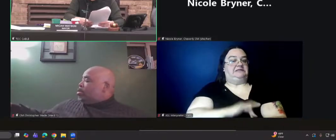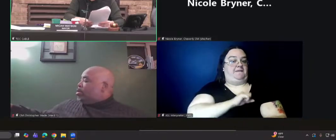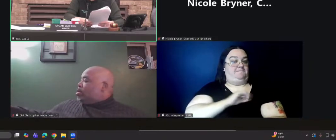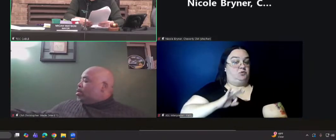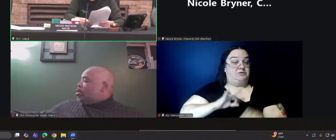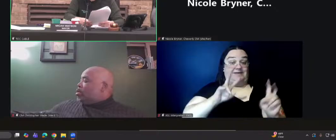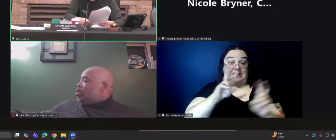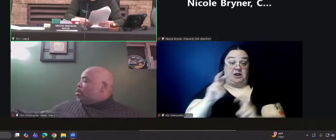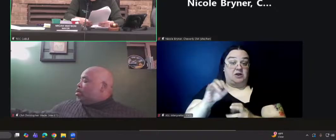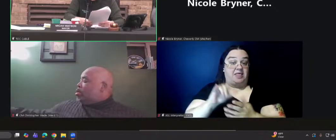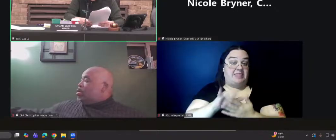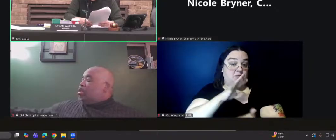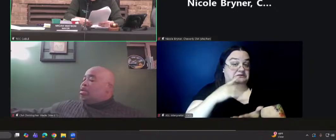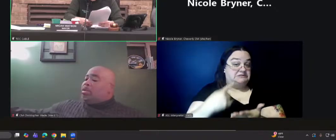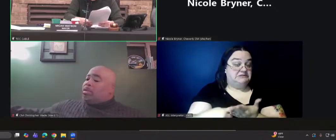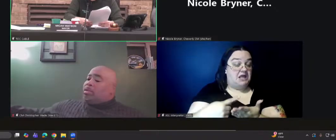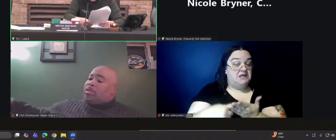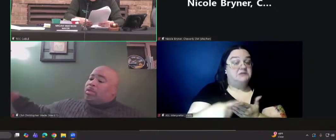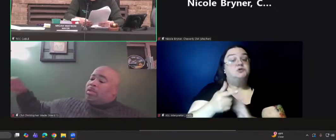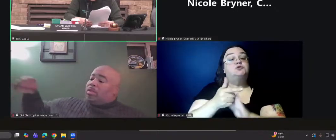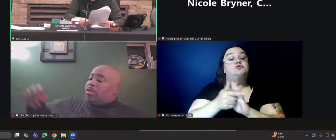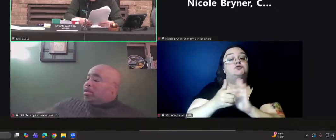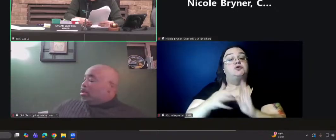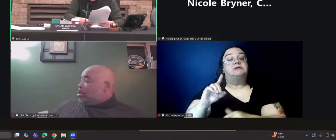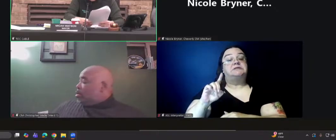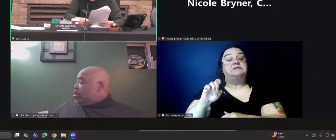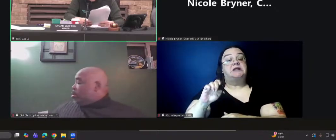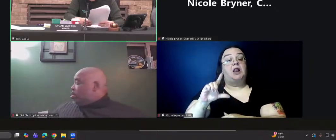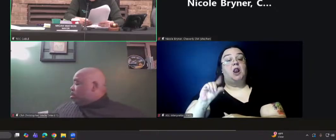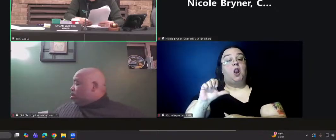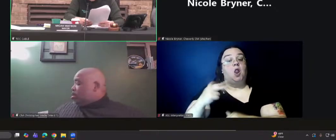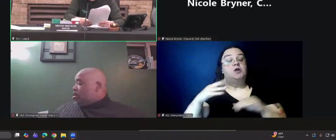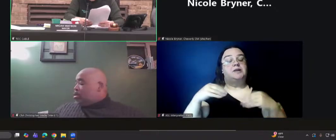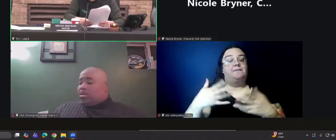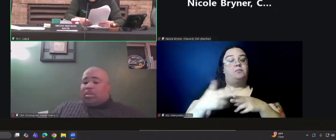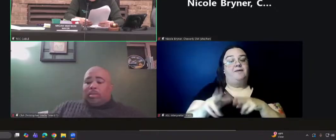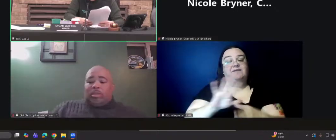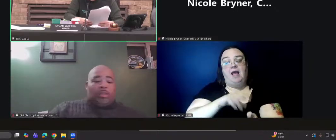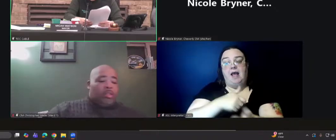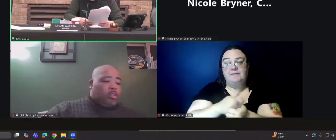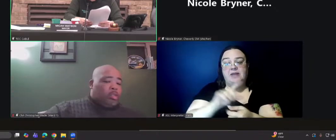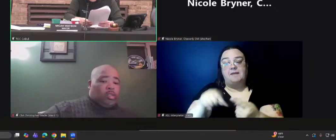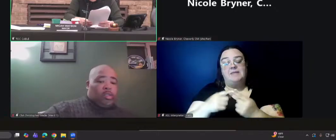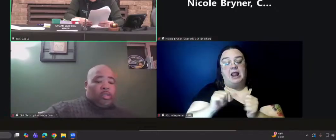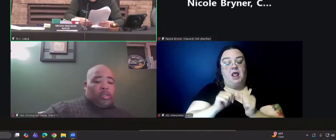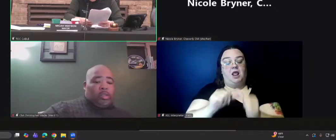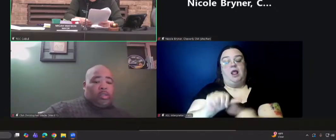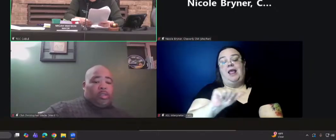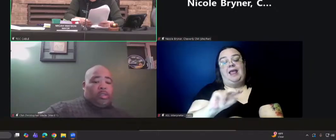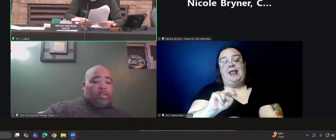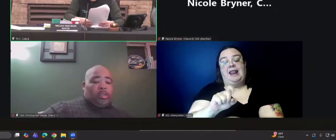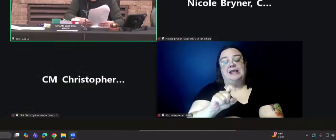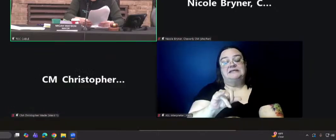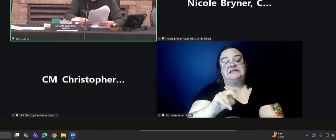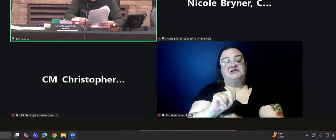discussed. Attorney DeLoach provided a brief update on ongoing annexation litigation.